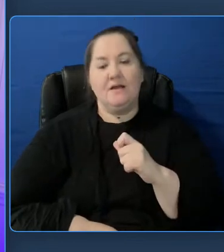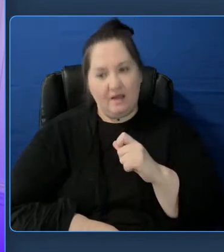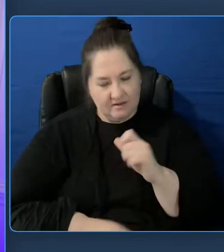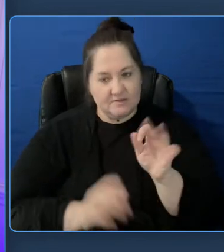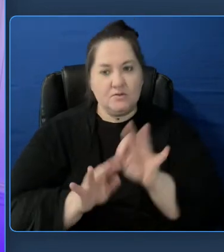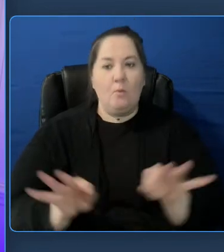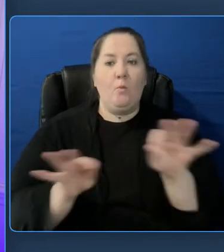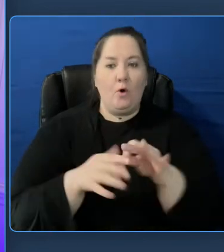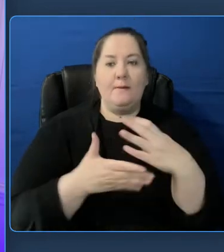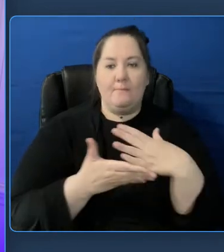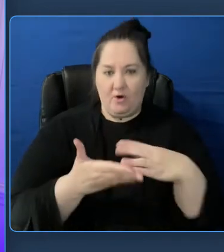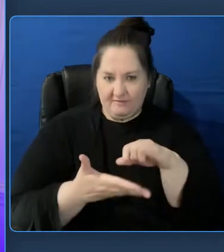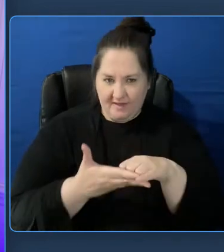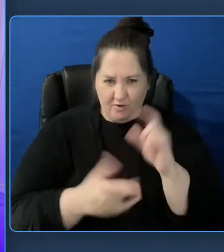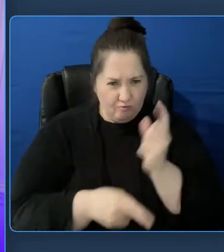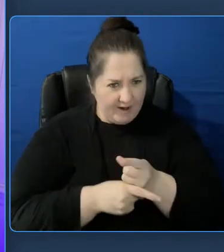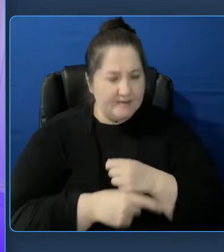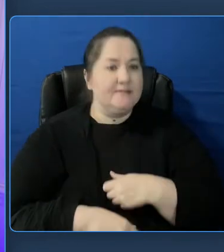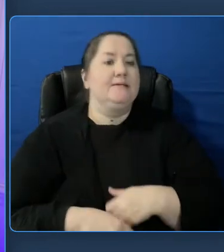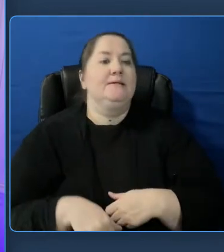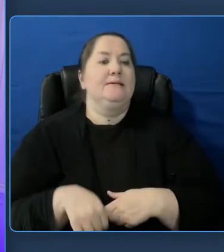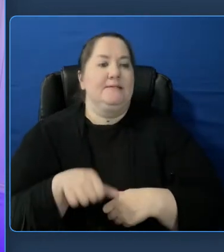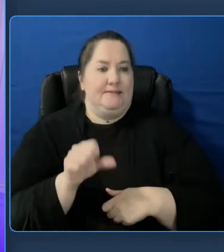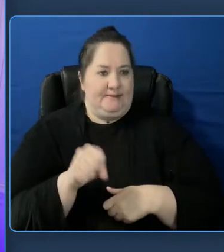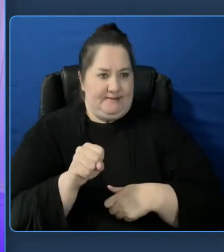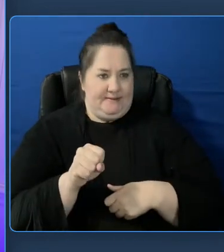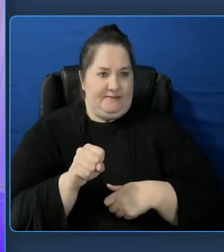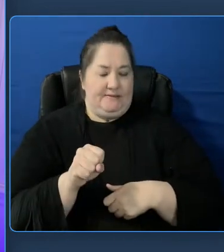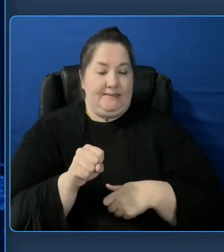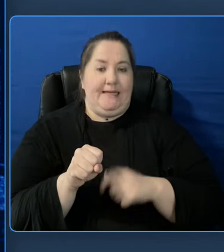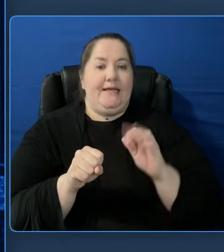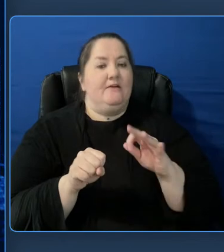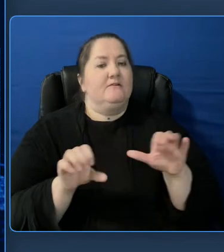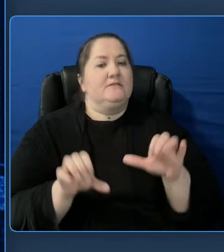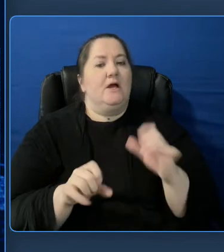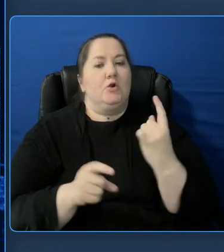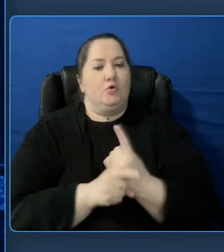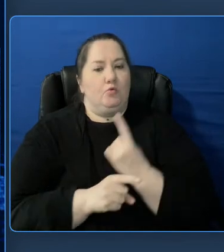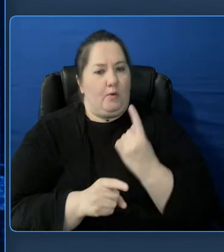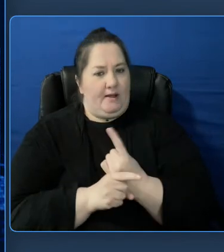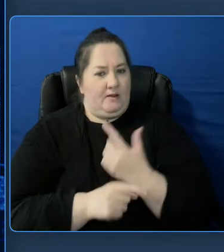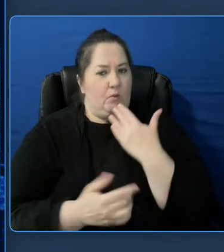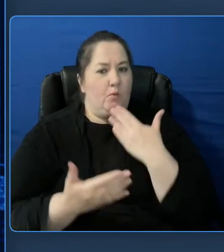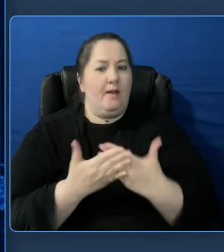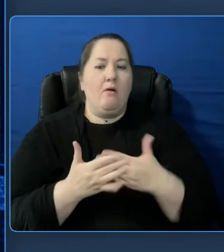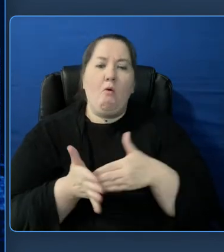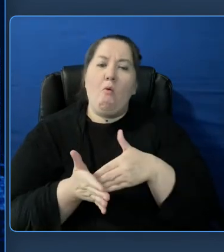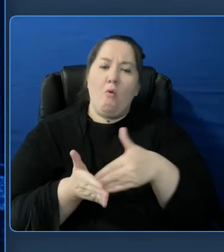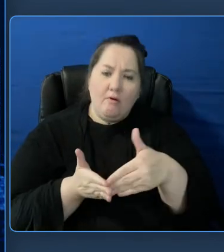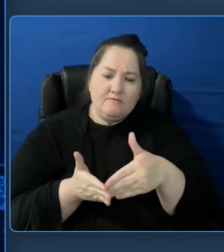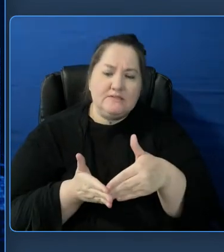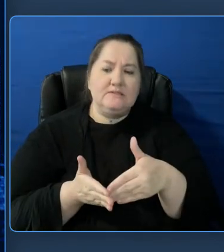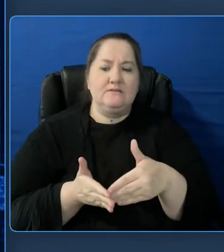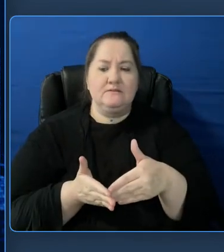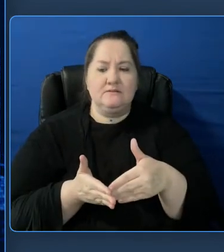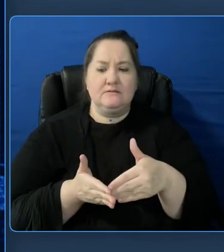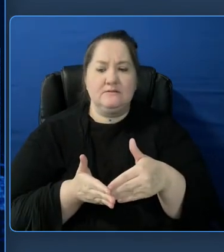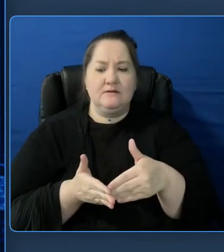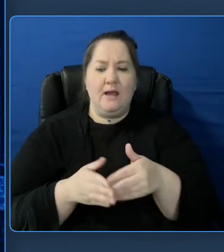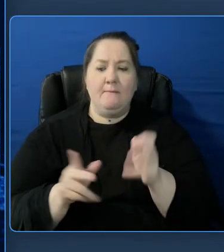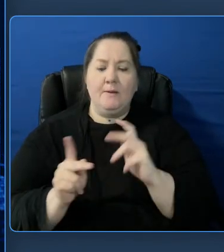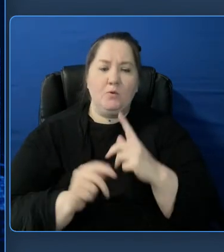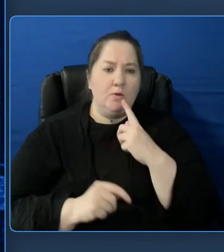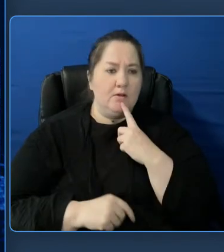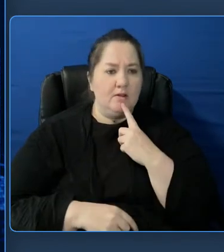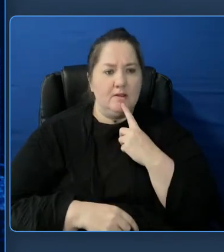is a very important piece of this, right? Well, it is. If it's done correctly and well, I mean, oftentimes